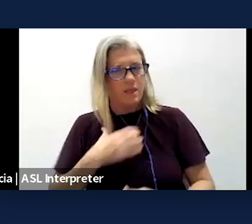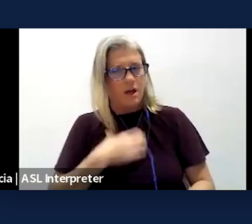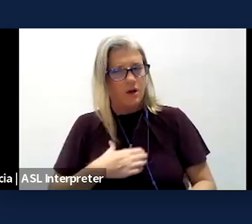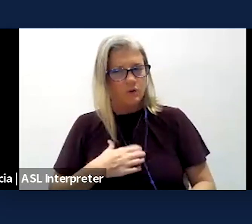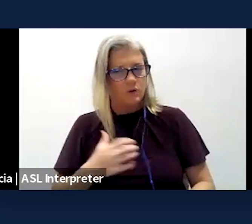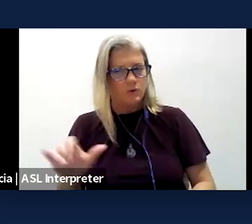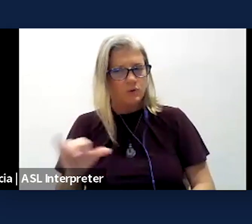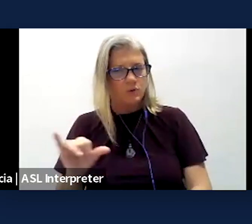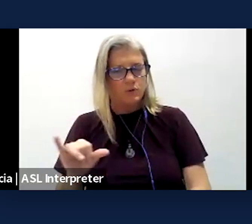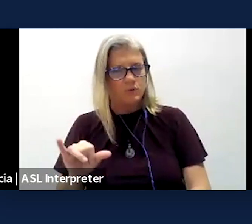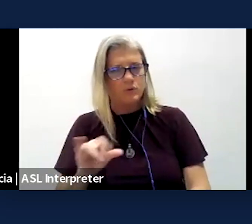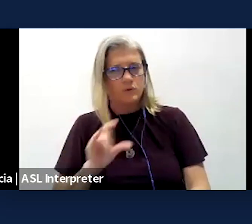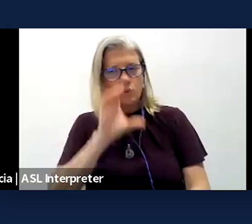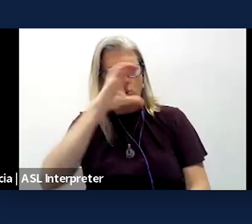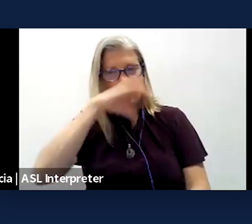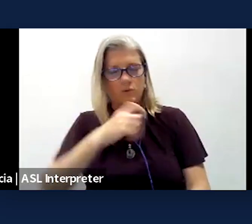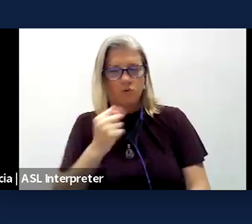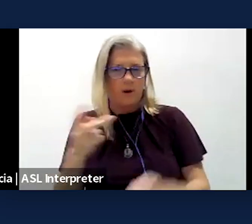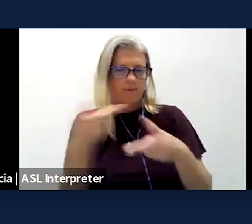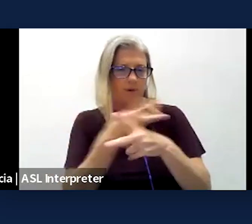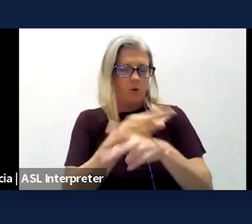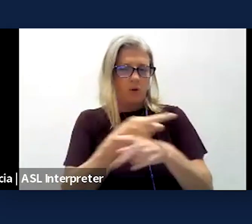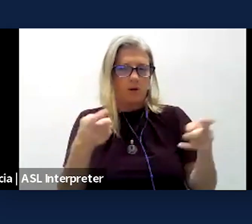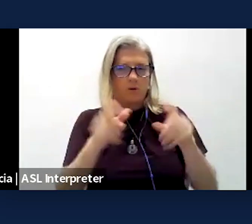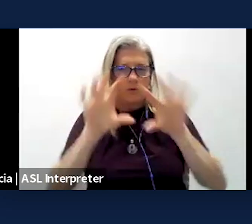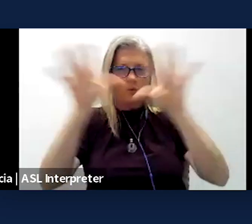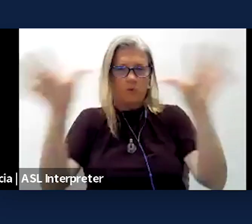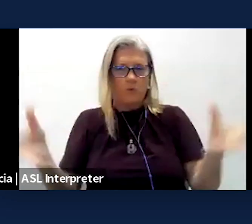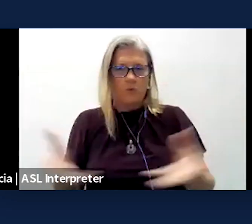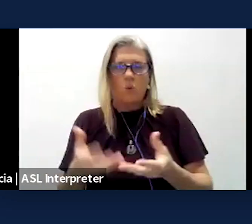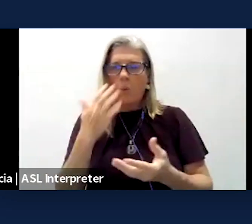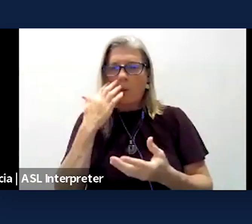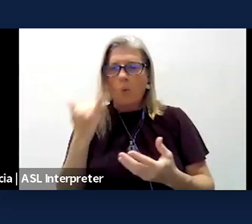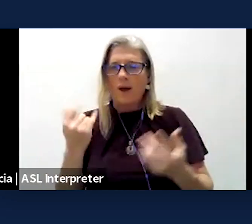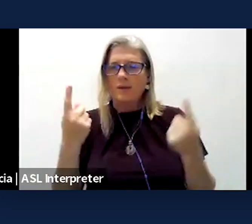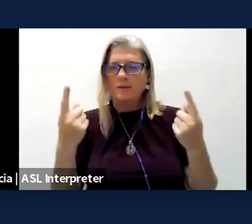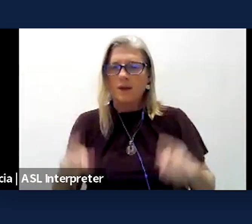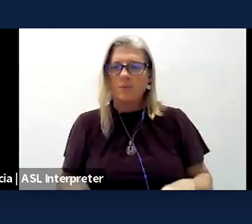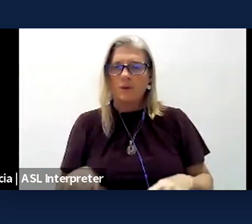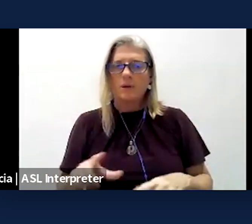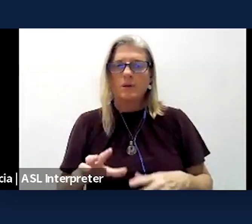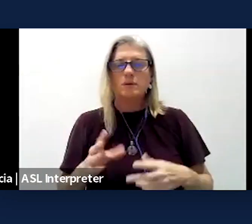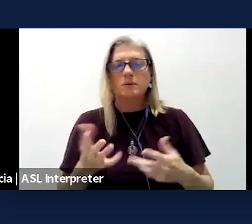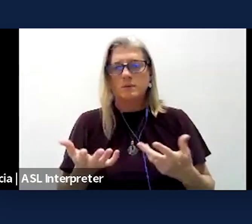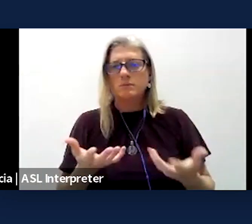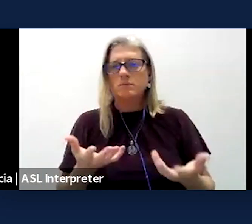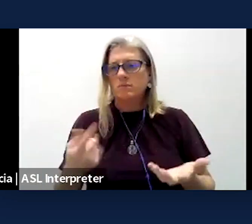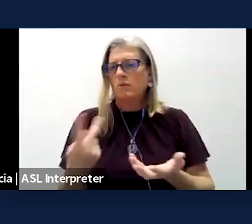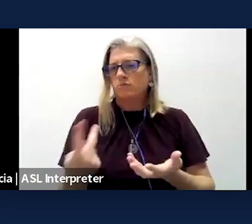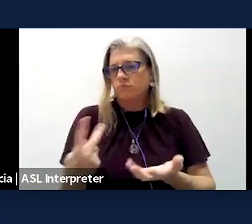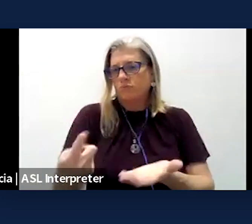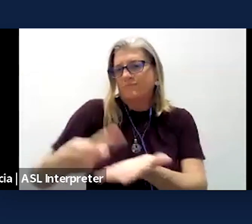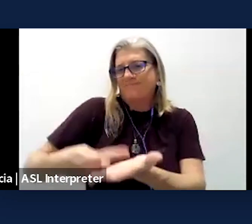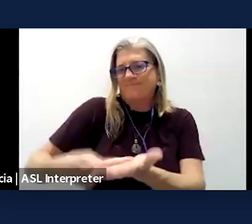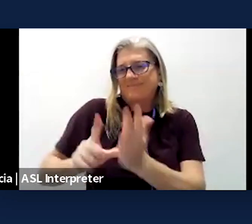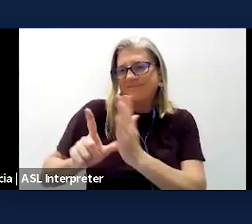So I'm just trying to get a handle on it and why that's happening, and And like you said, Dr. Ruiz, we will discuss this later on,